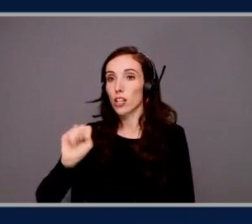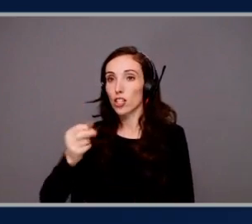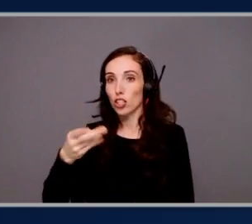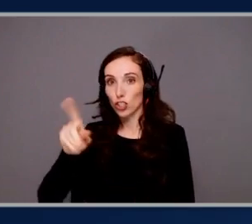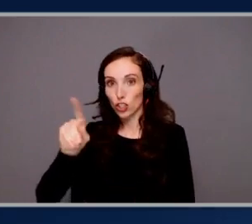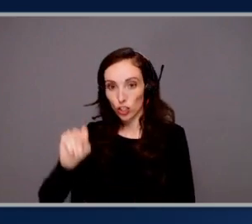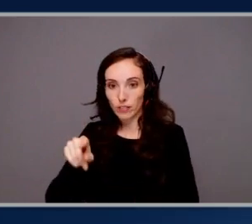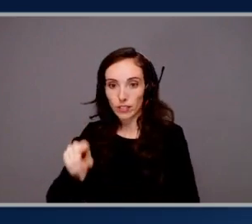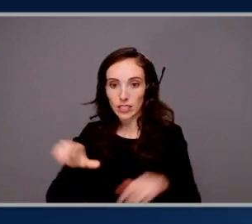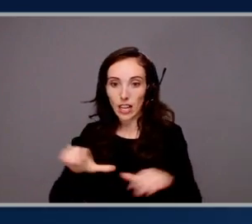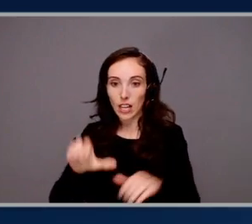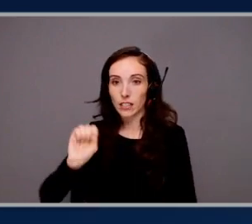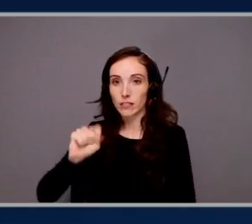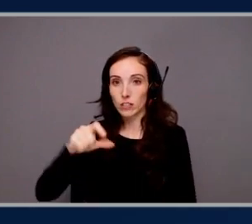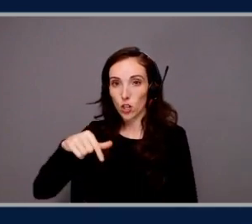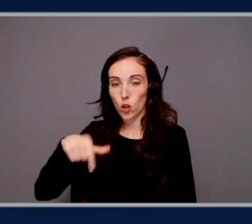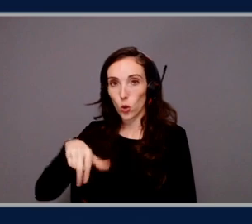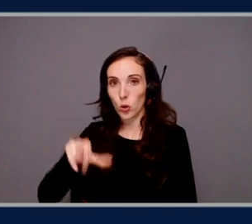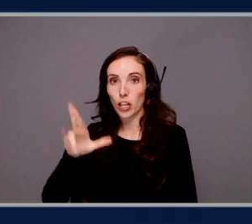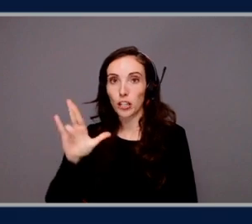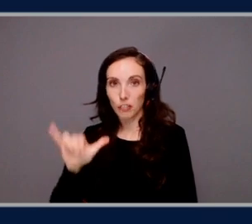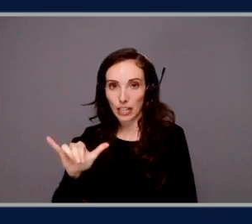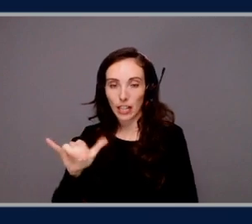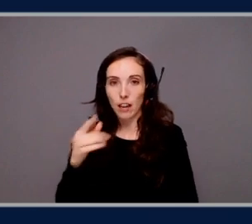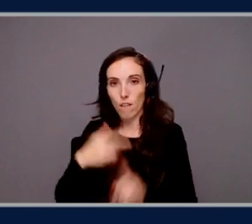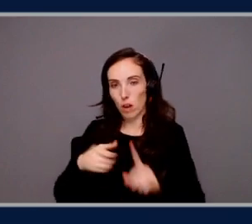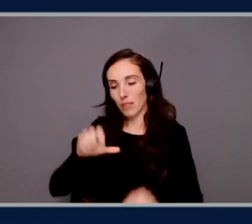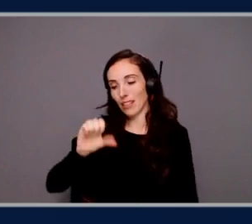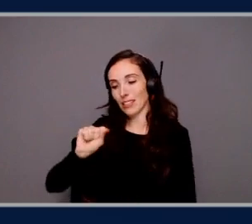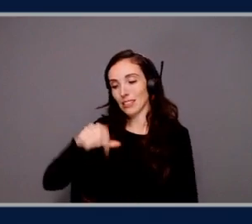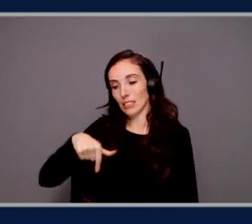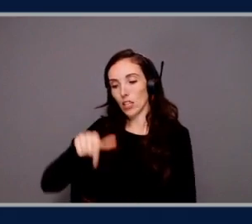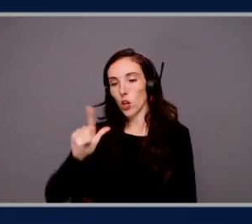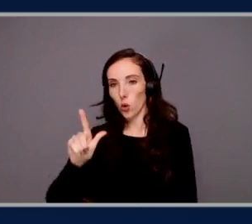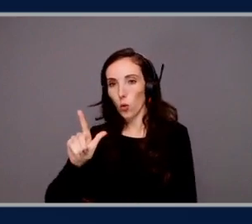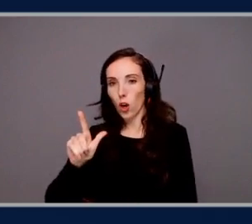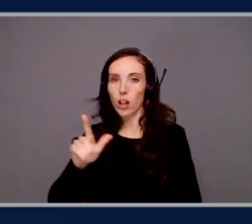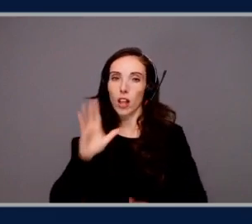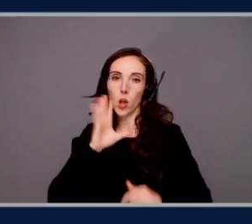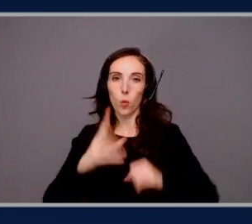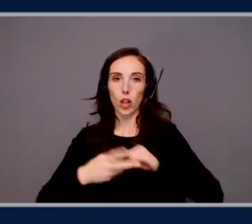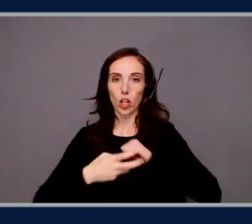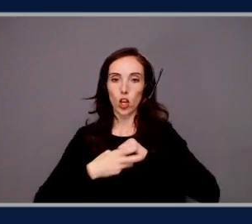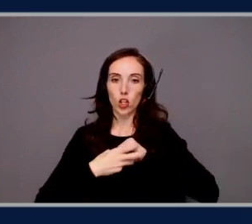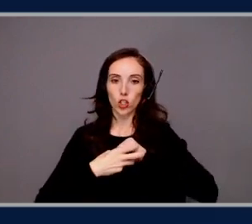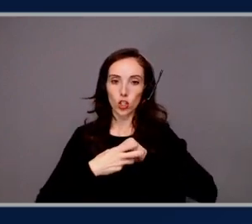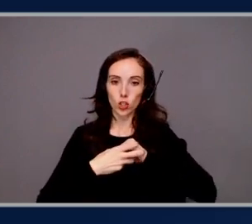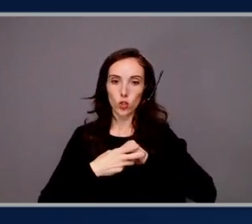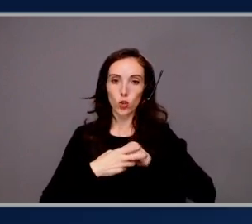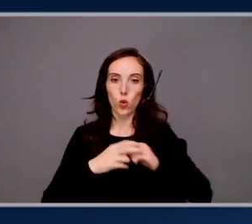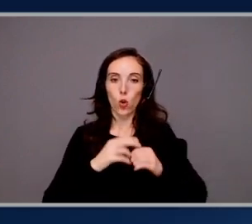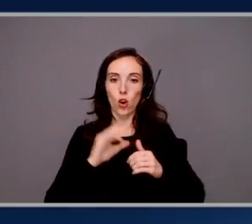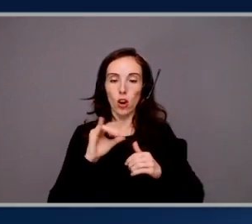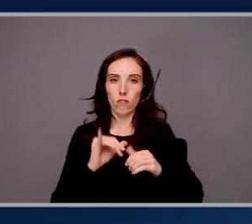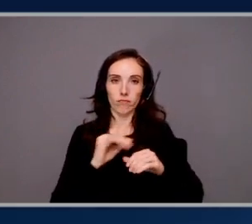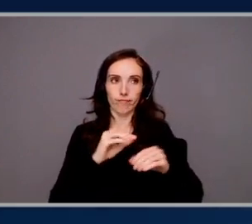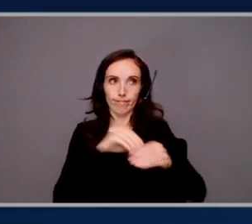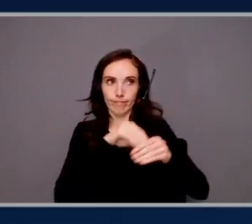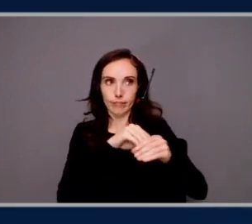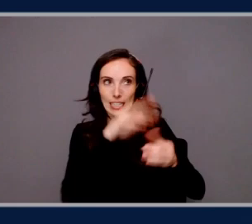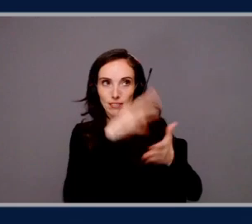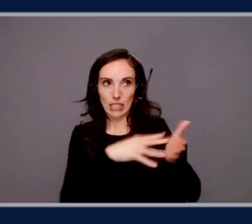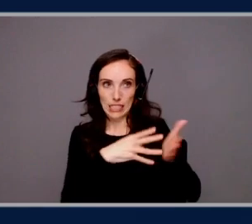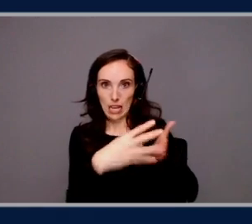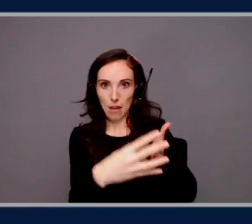a SQL query, which will store the result of the query in a tabular format,